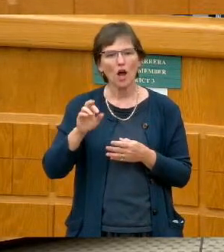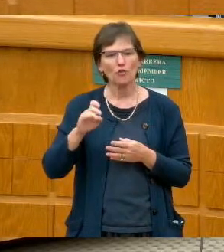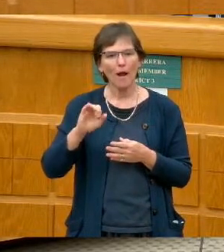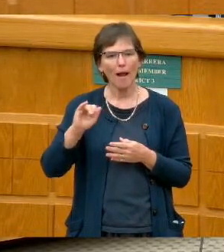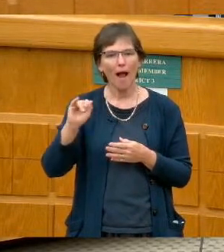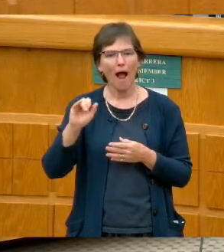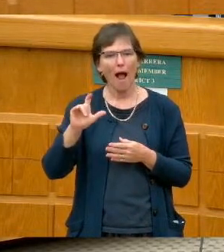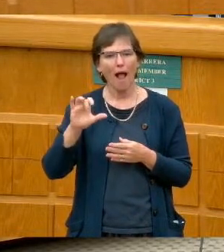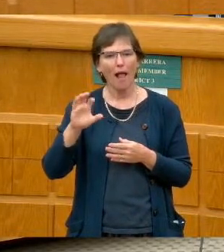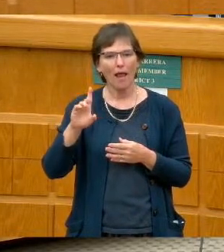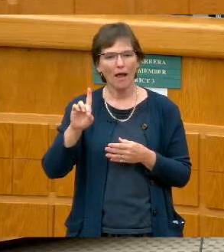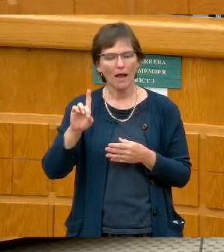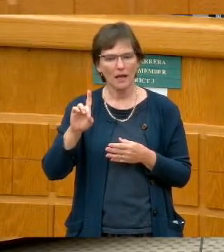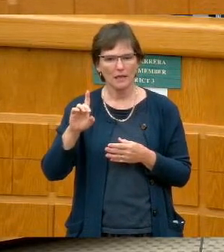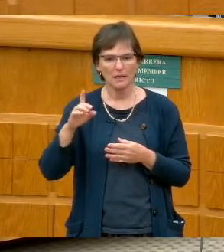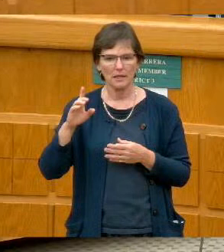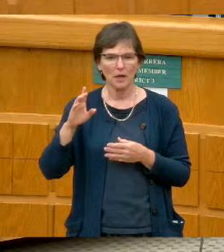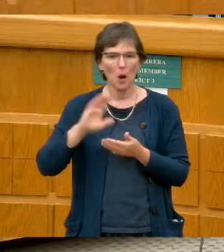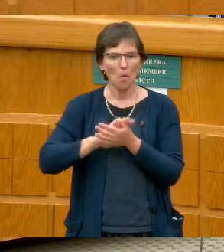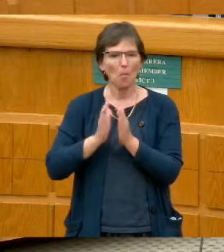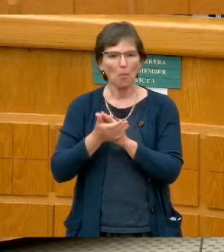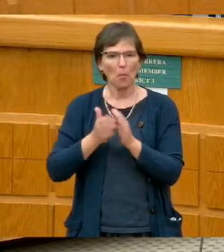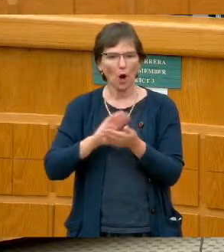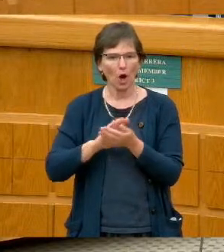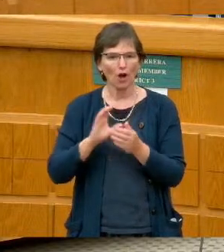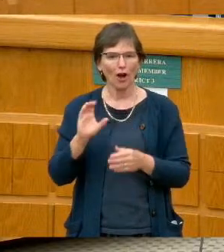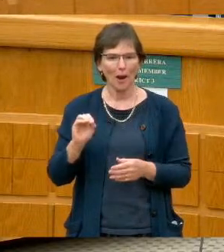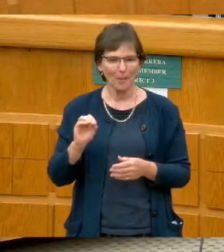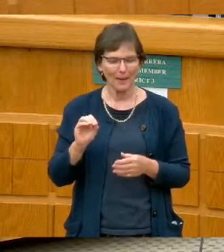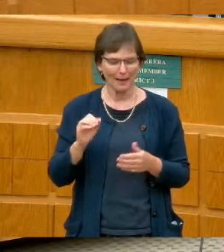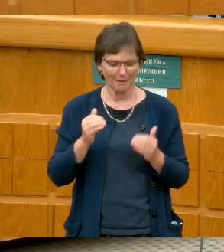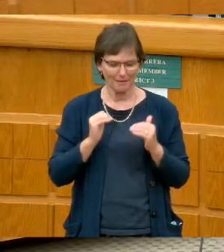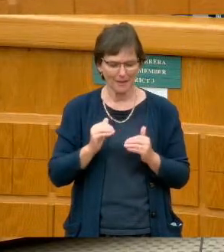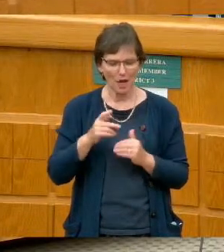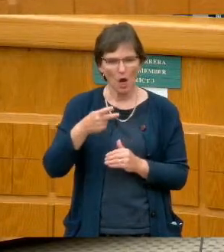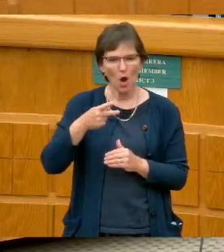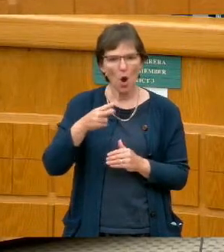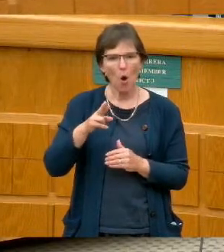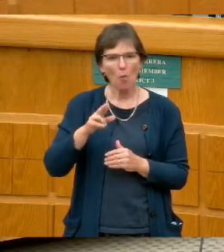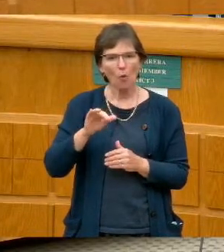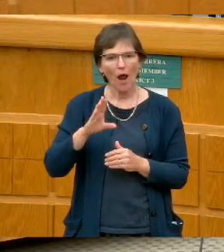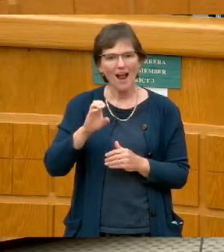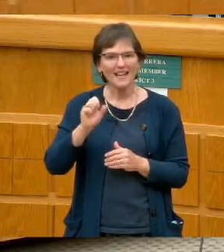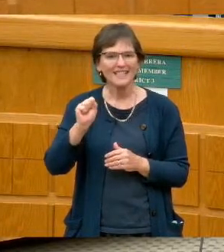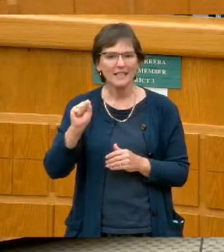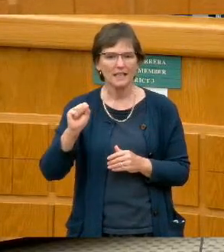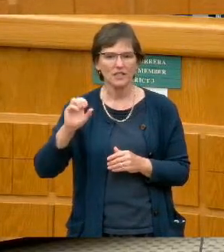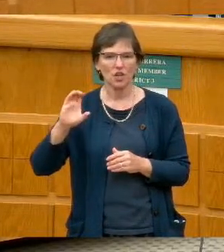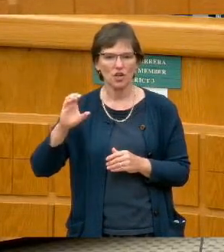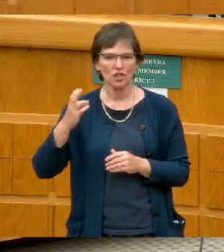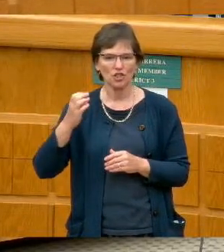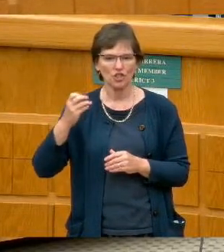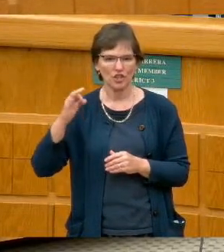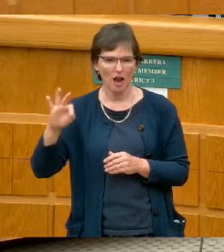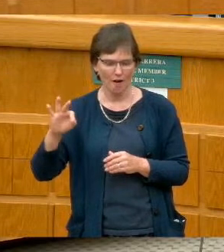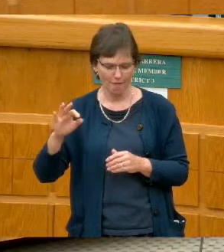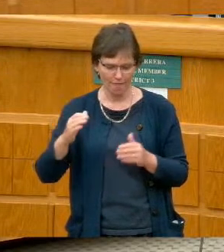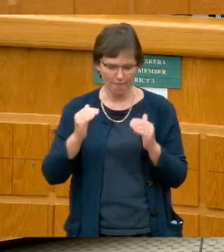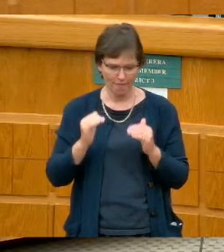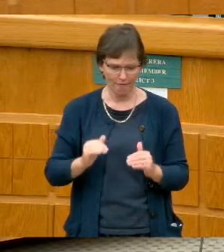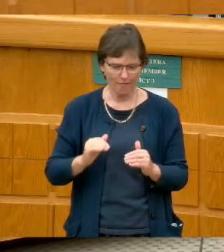A Pizzeria, obviously in Port Aransas. Price's Chef, Red Lobster, Rigatoni's Italian